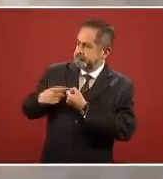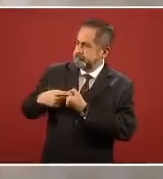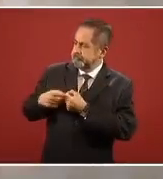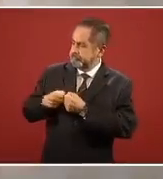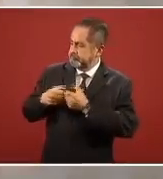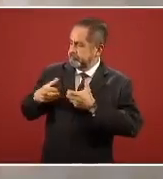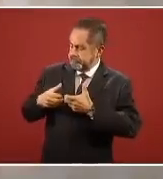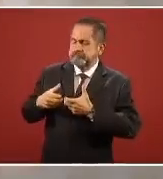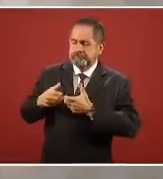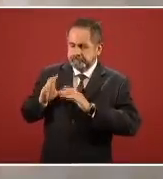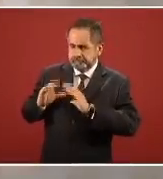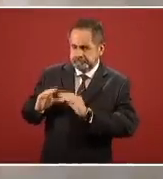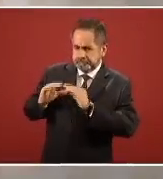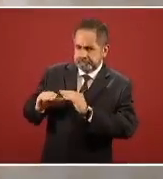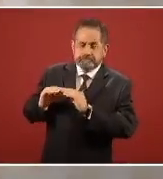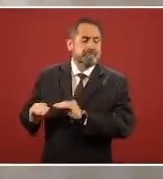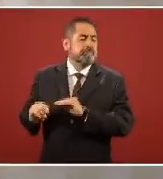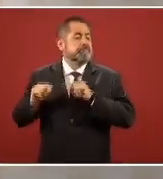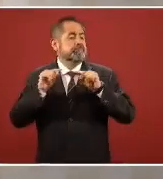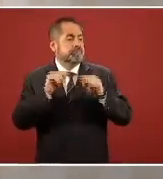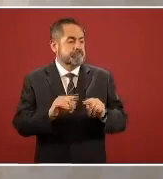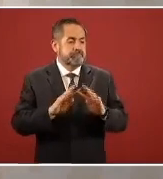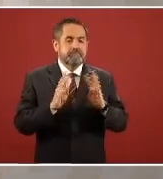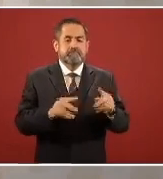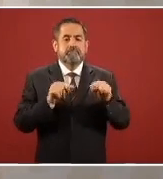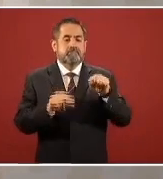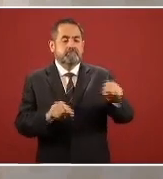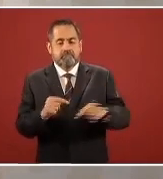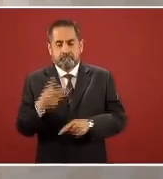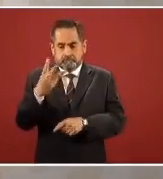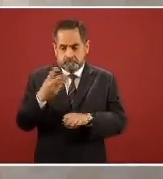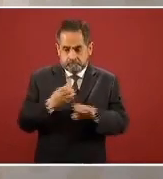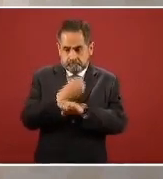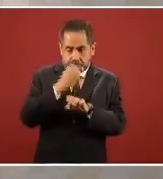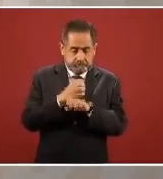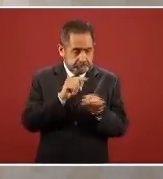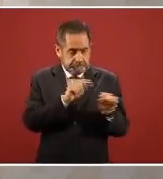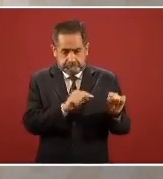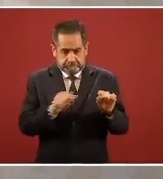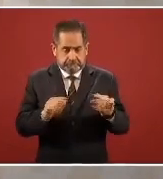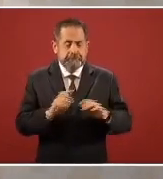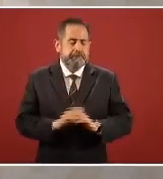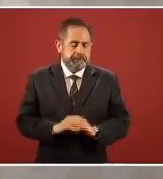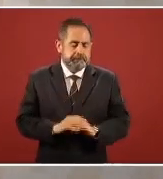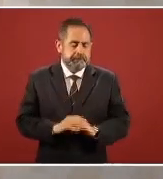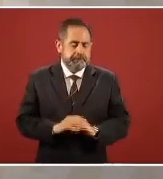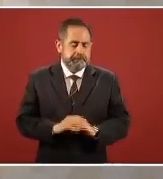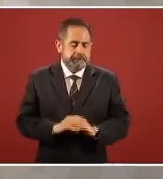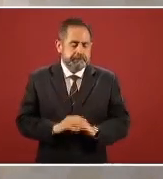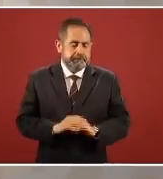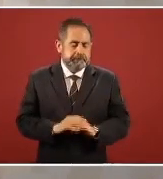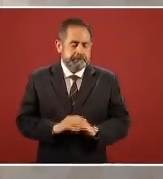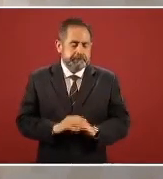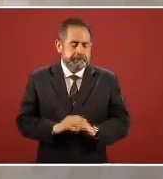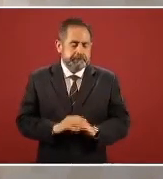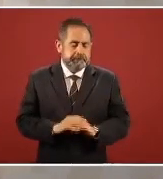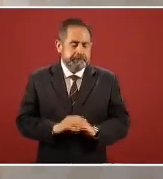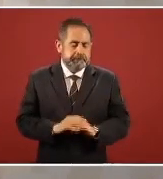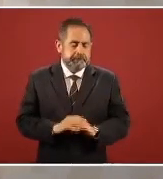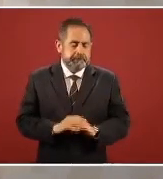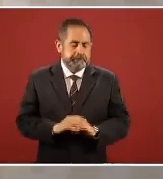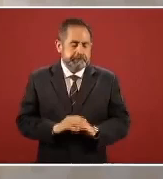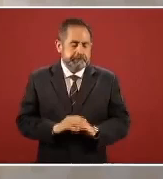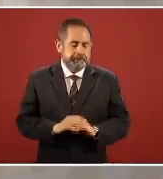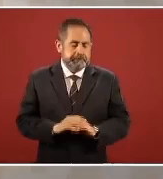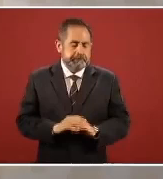el 2019, incorporarlo a esos tres estados, las construcciones. So that we